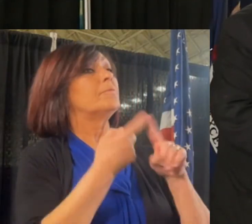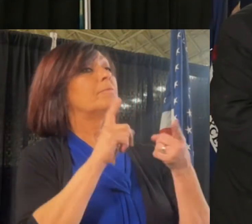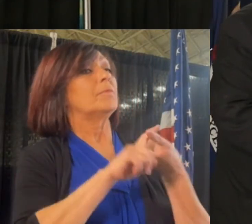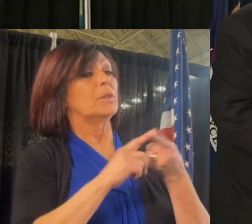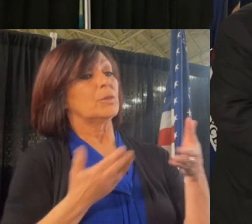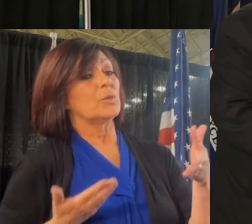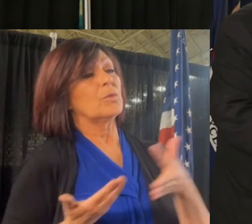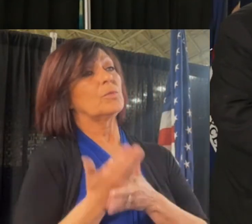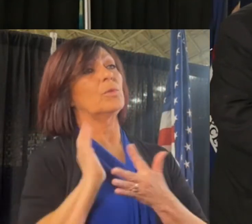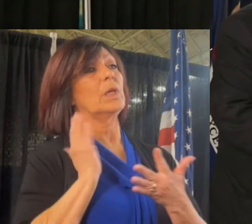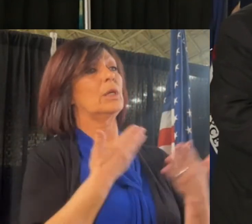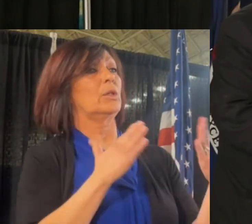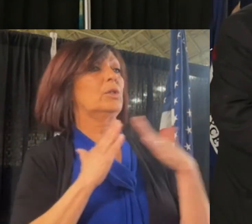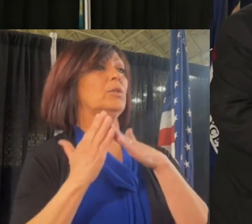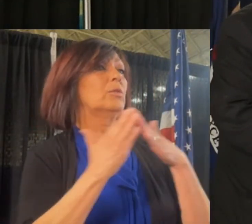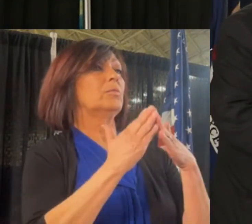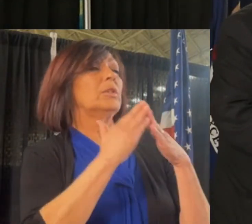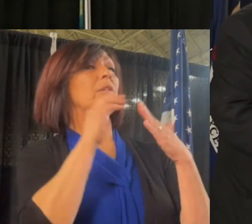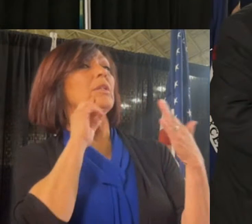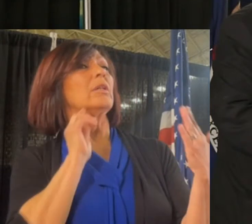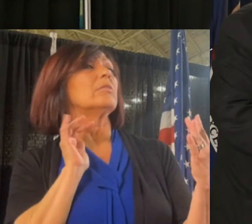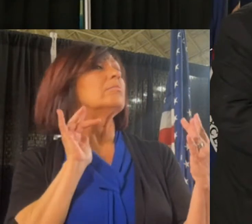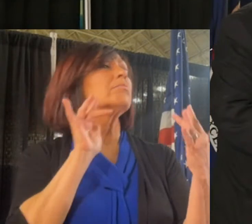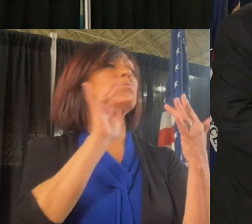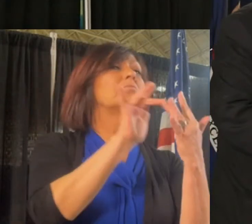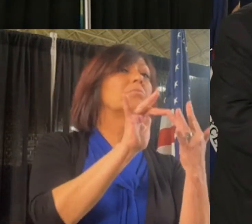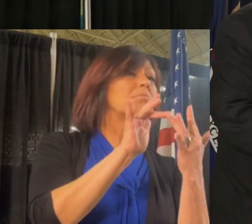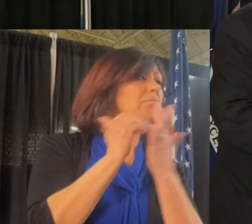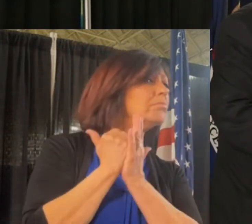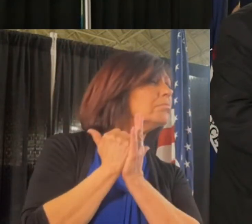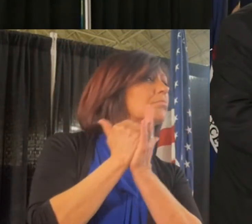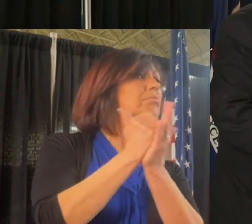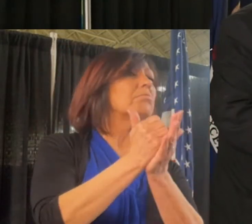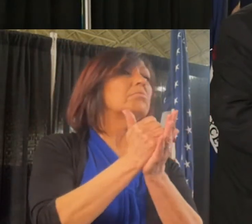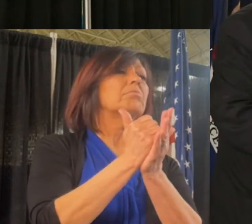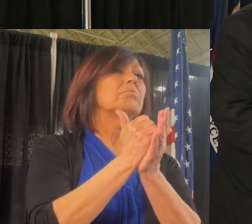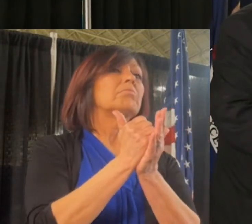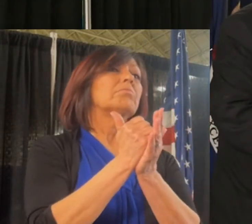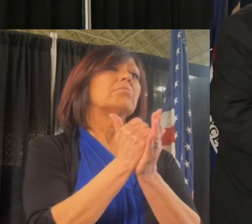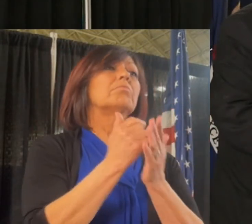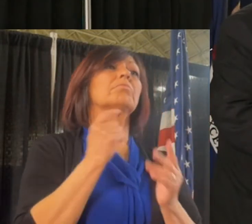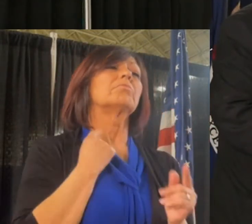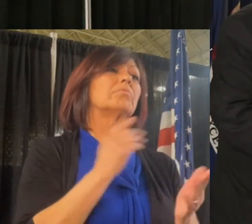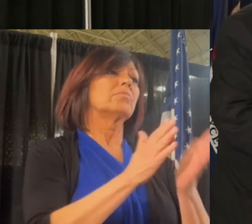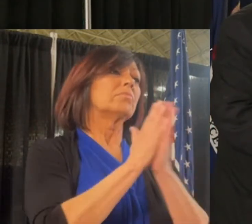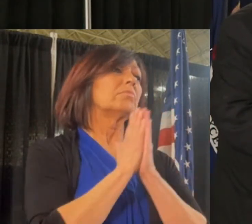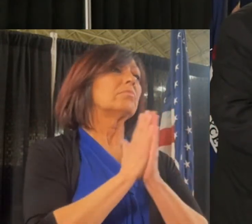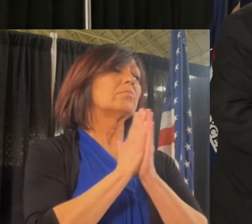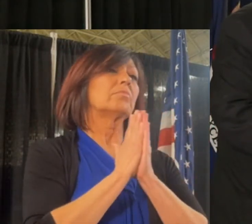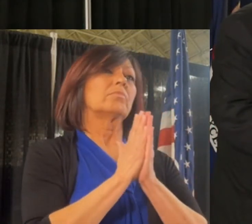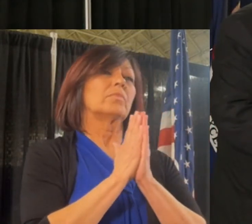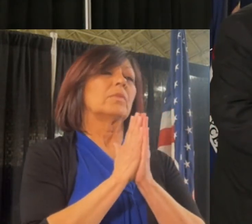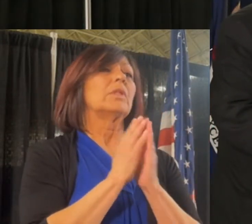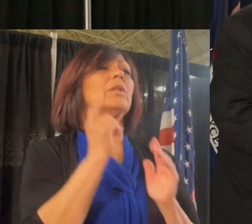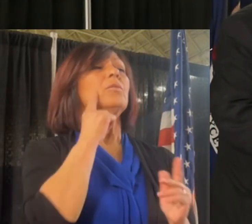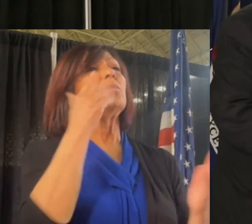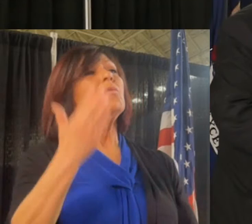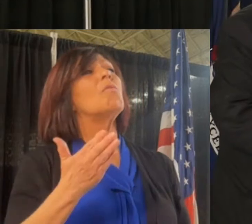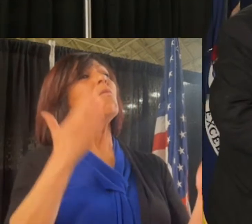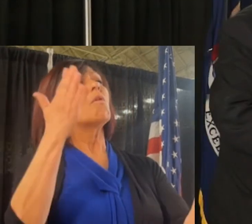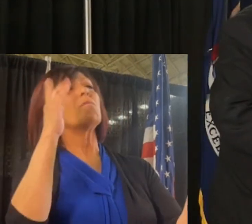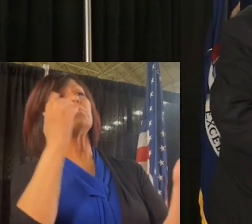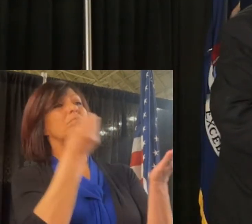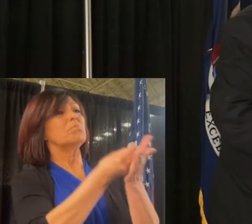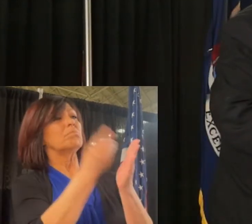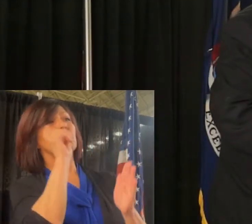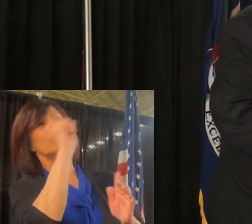our community are reaching out to Dnipro, the Ukrainian Cultural Center on Genesee Street, offering their